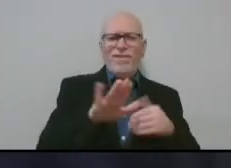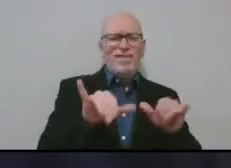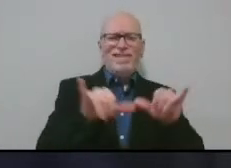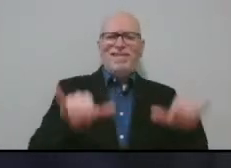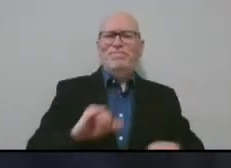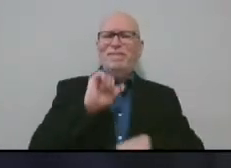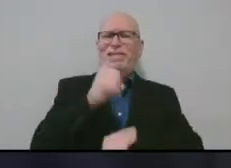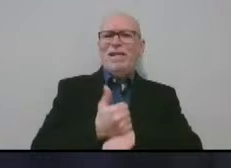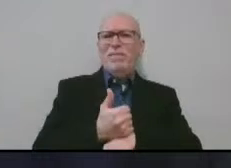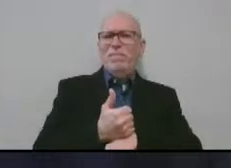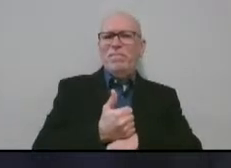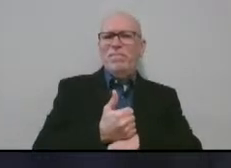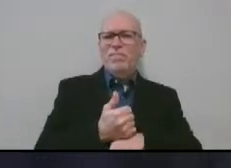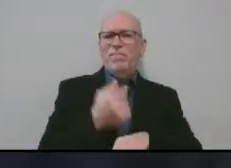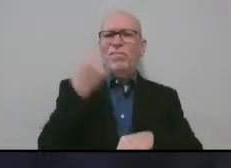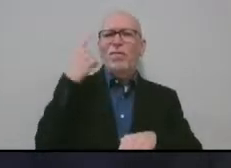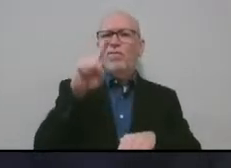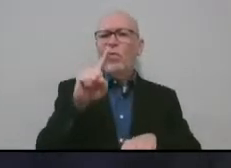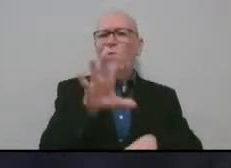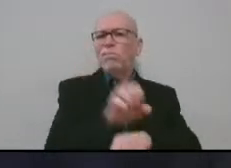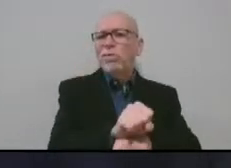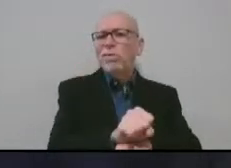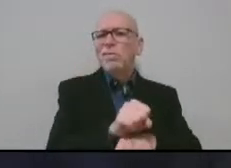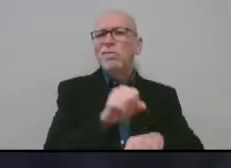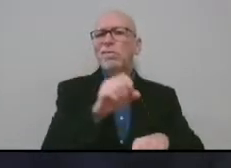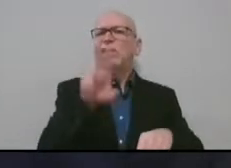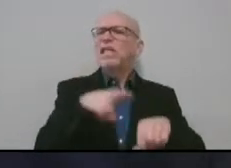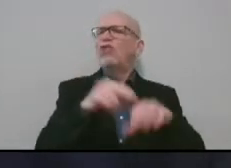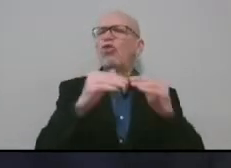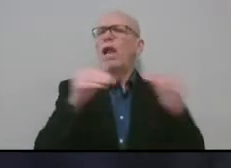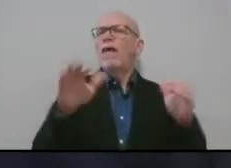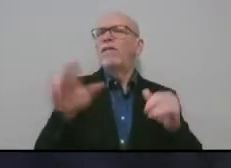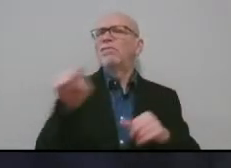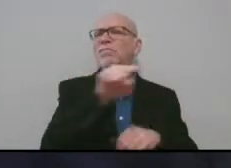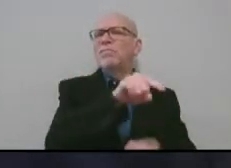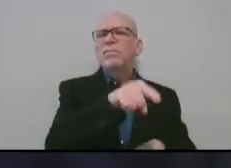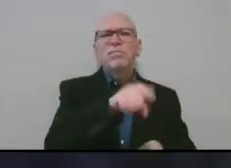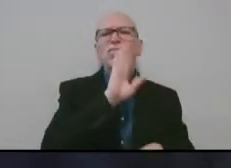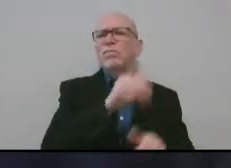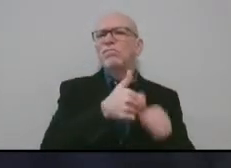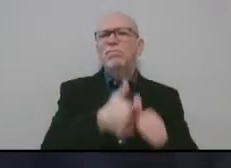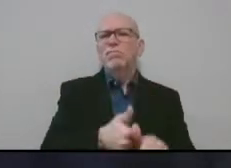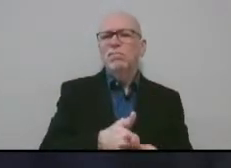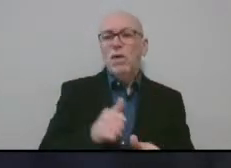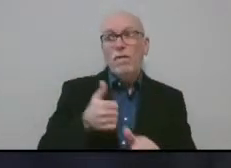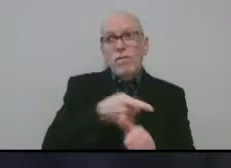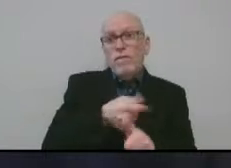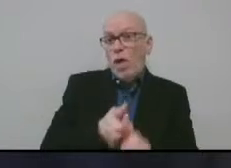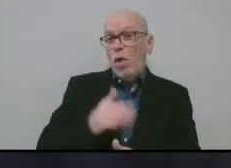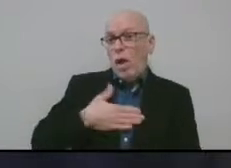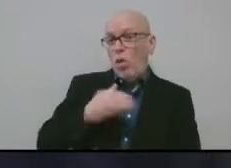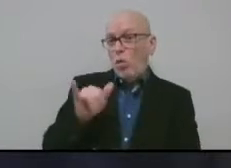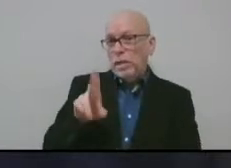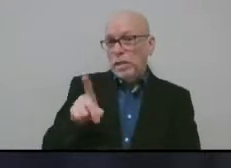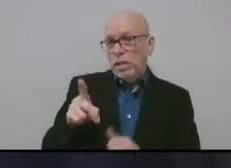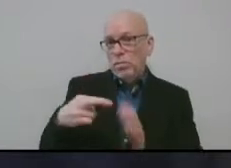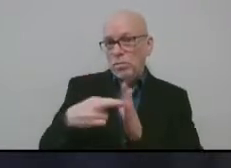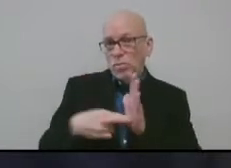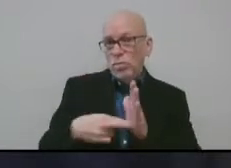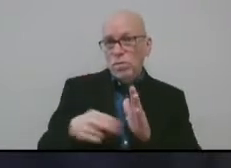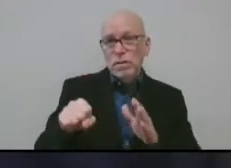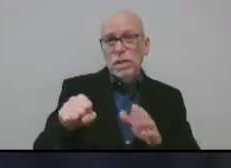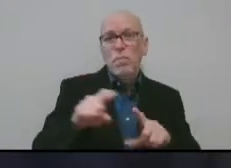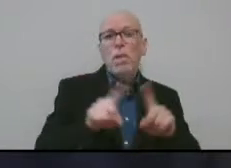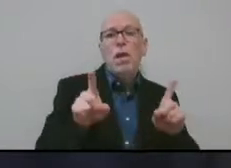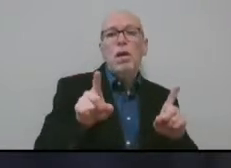up to do this on a national level, and they will be sticking to our eligibility criteria here in Indiana, of course. But then, for